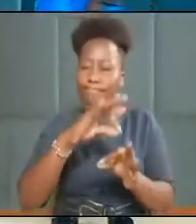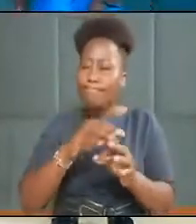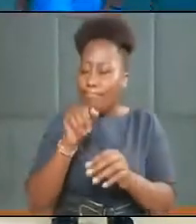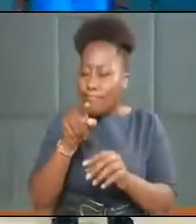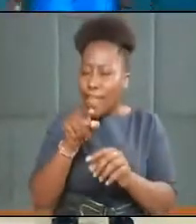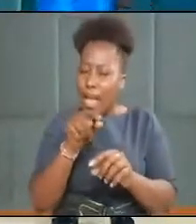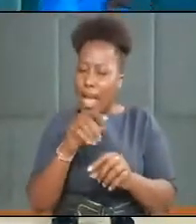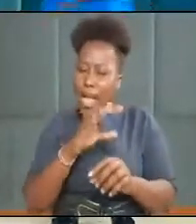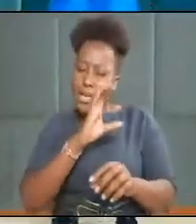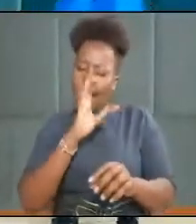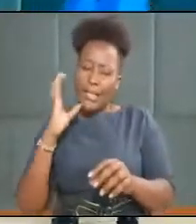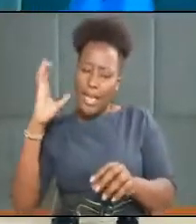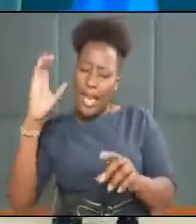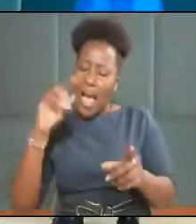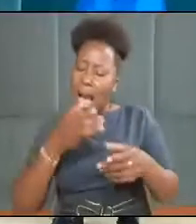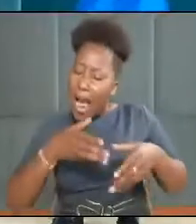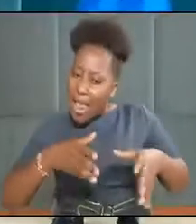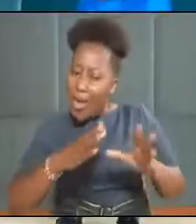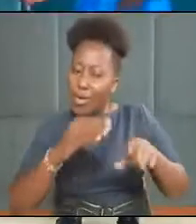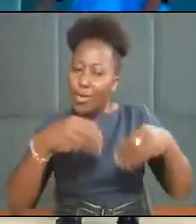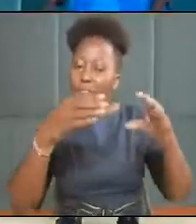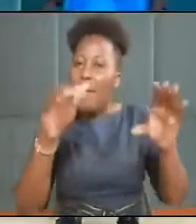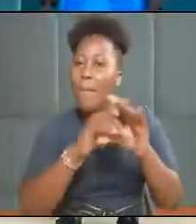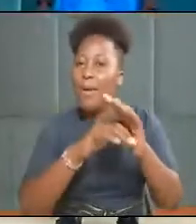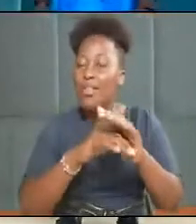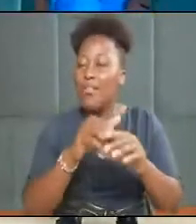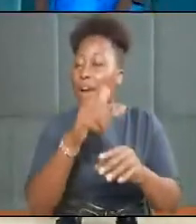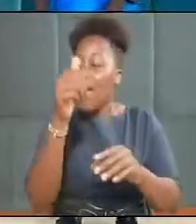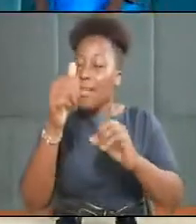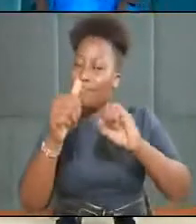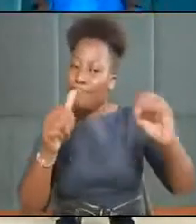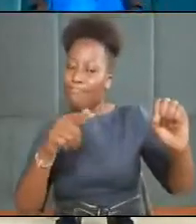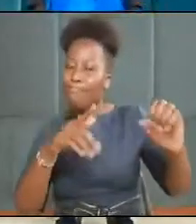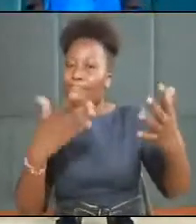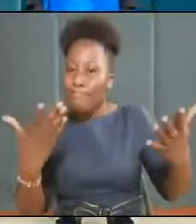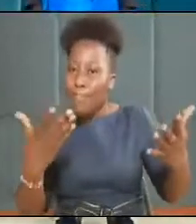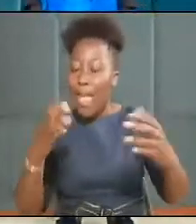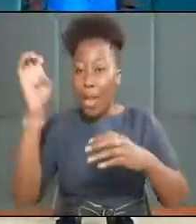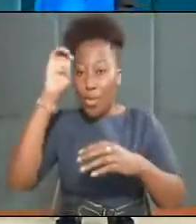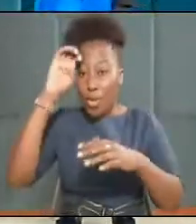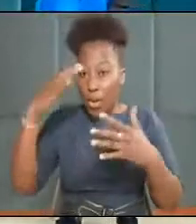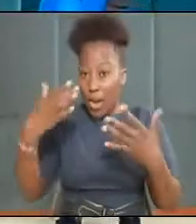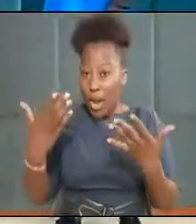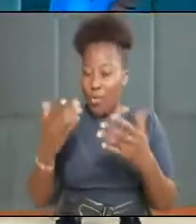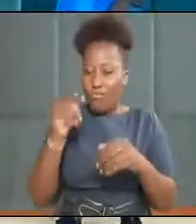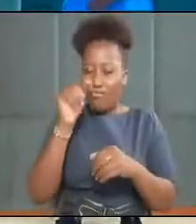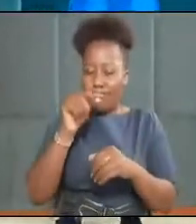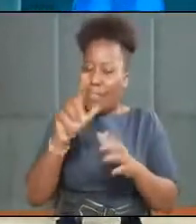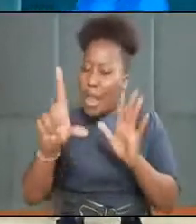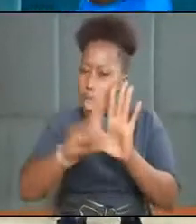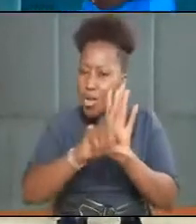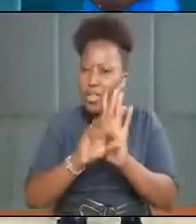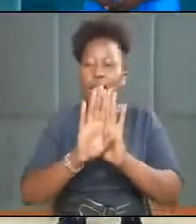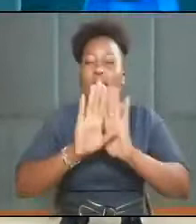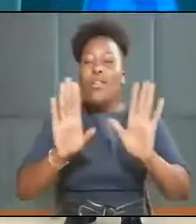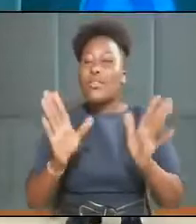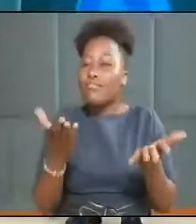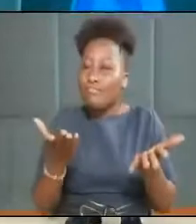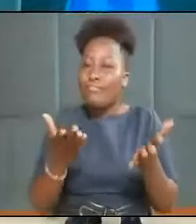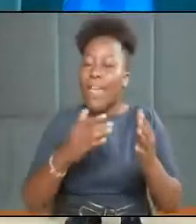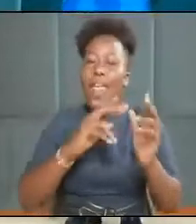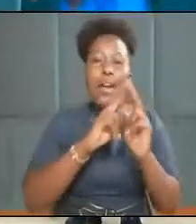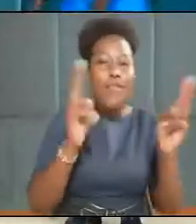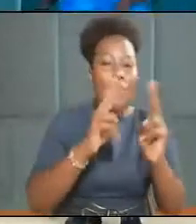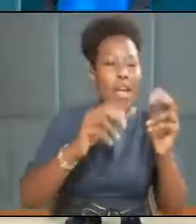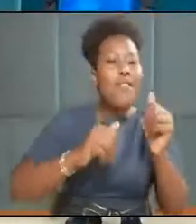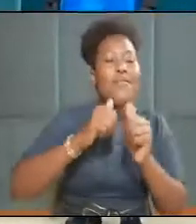Mr. Chair, allow me to give the members of the other side a little education. These laws were ingrained in the